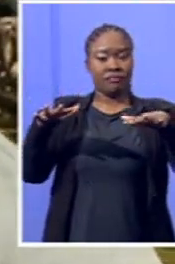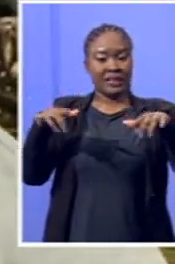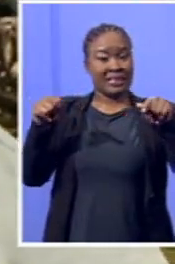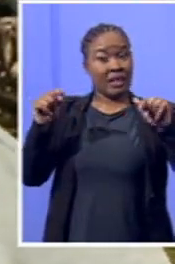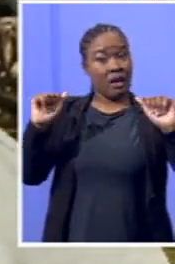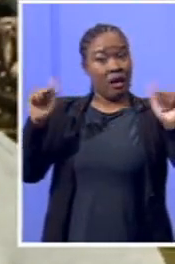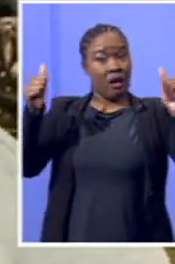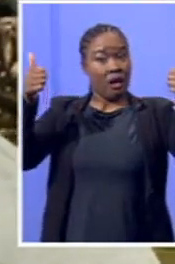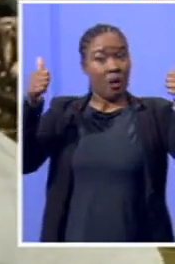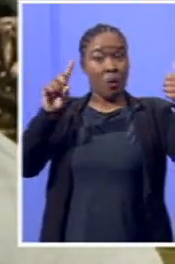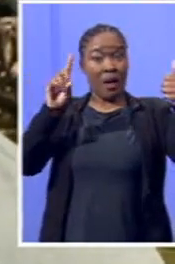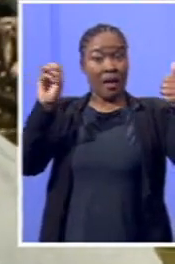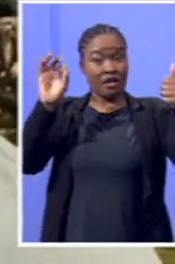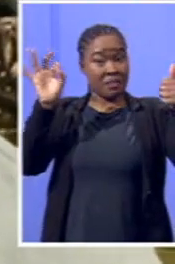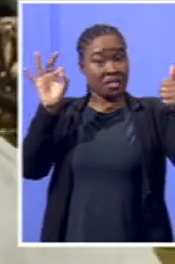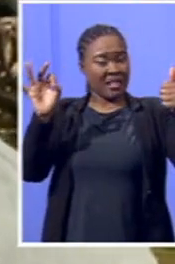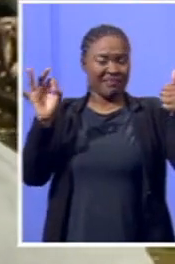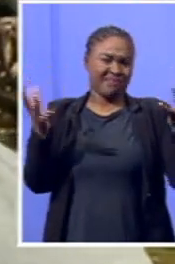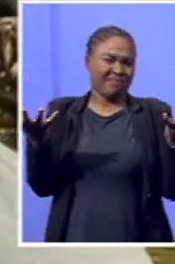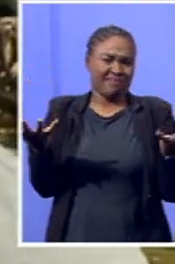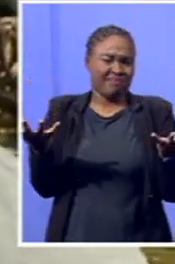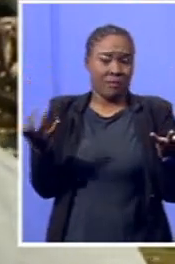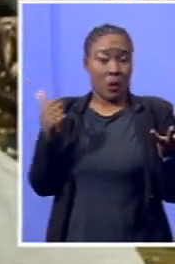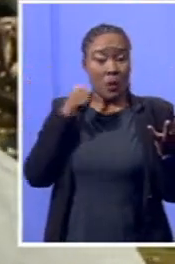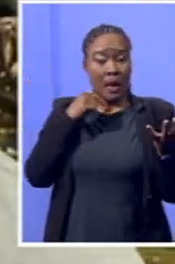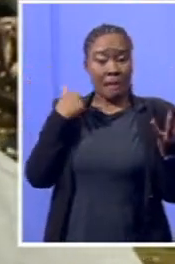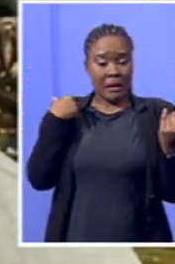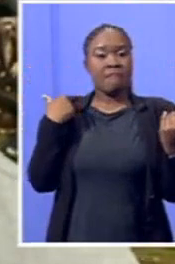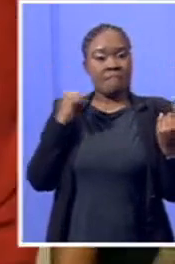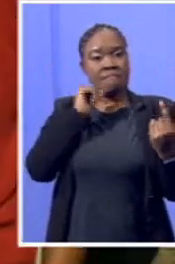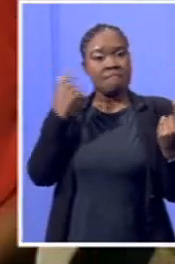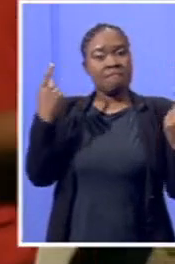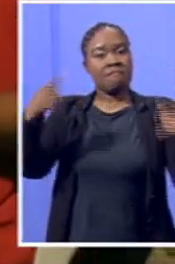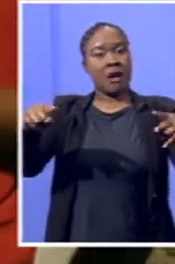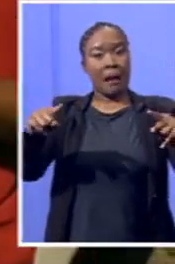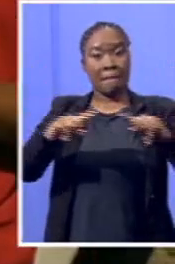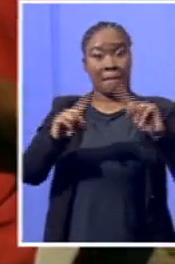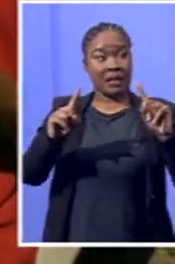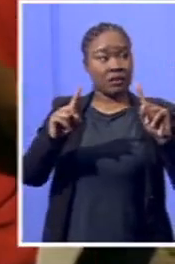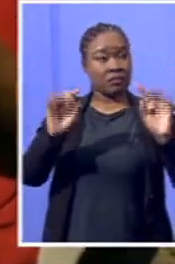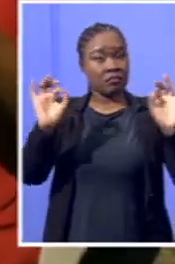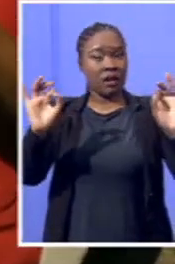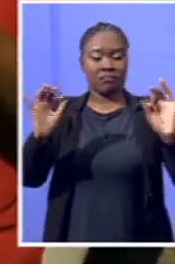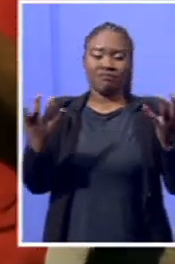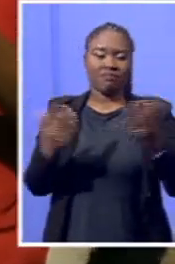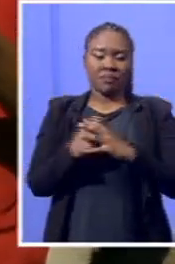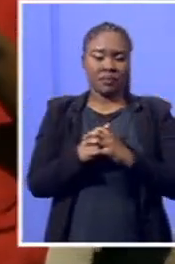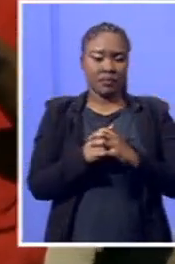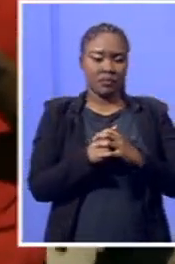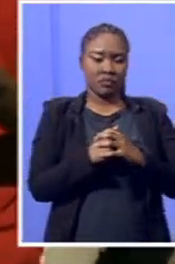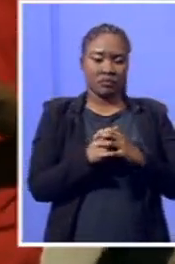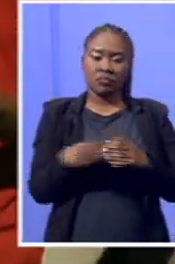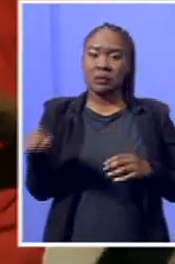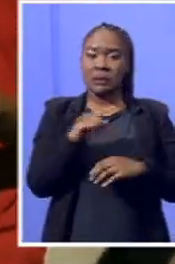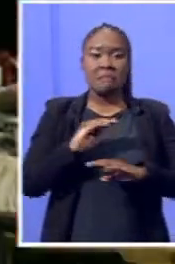not what I expected when I was told that I was headed here. But everyone is satisfied with the treatment